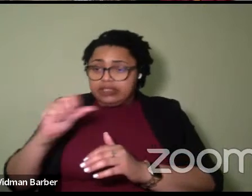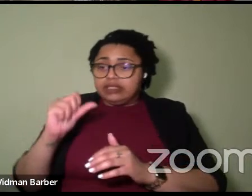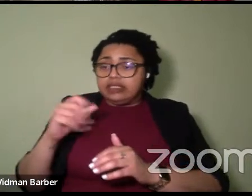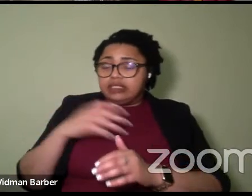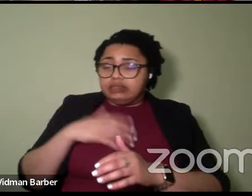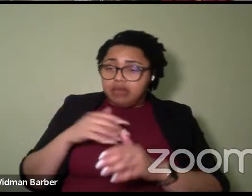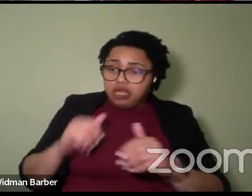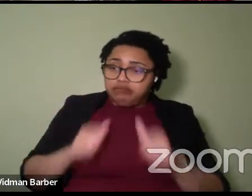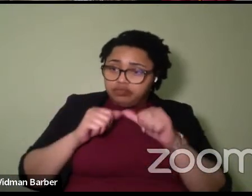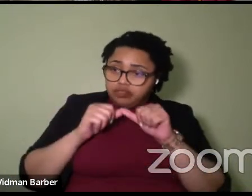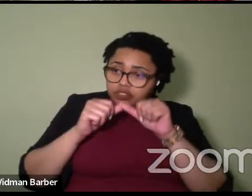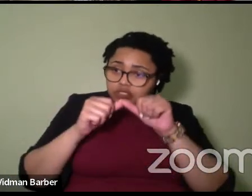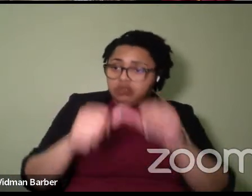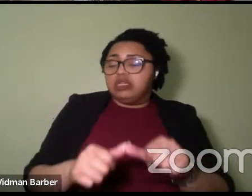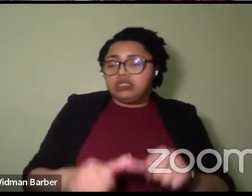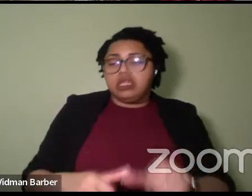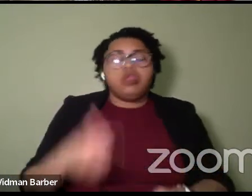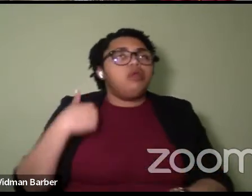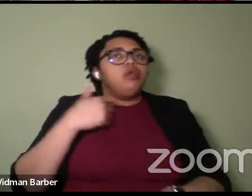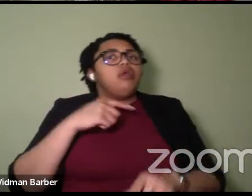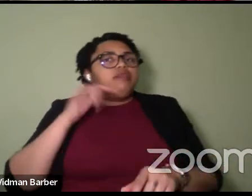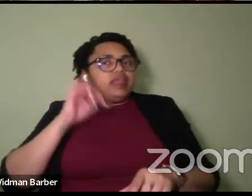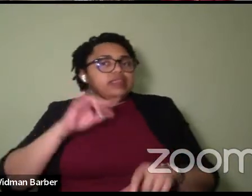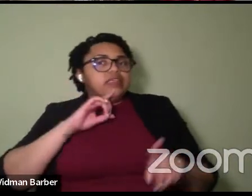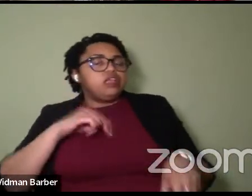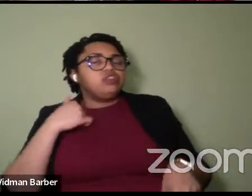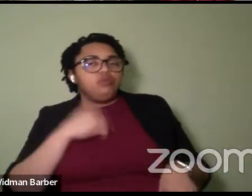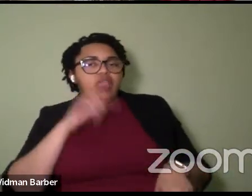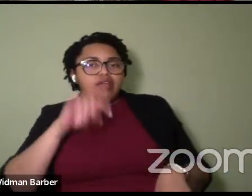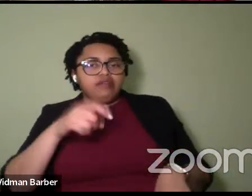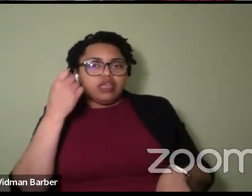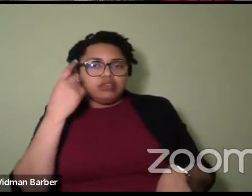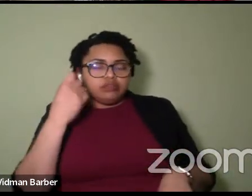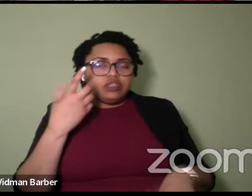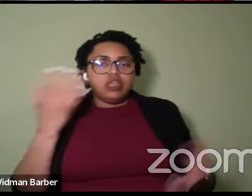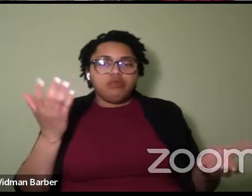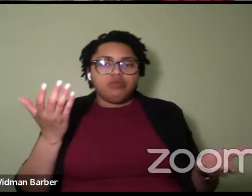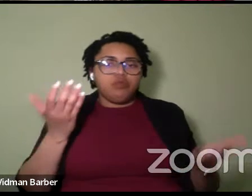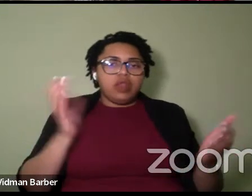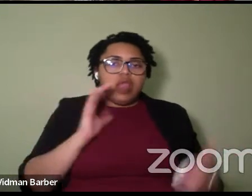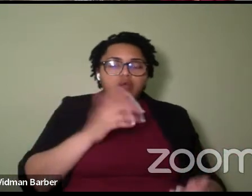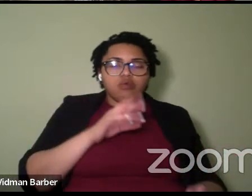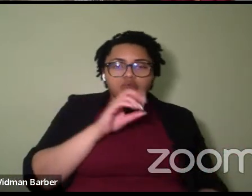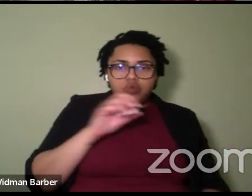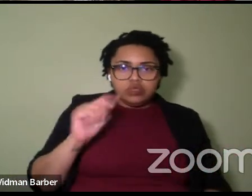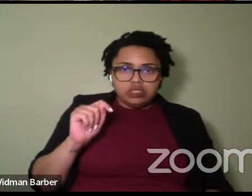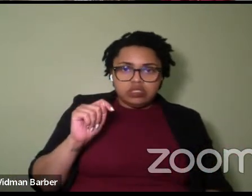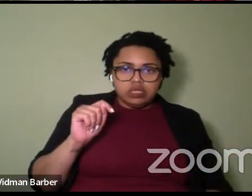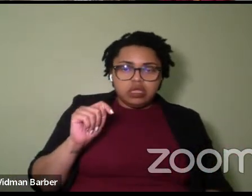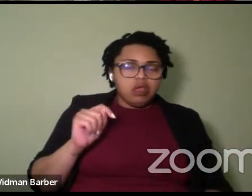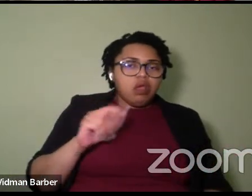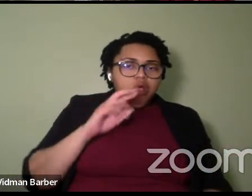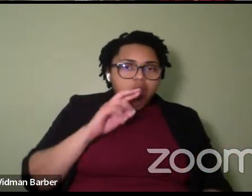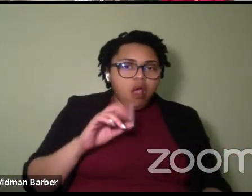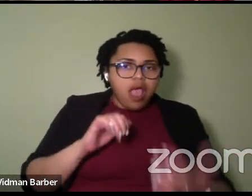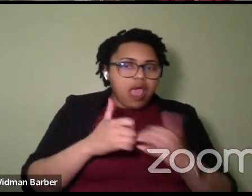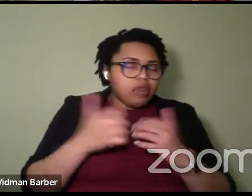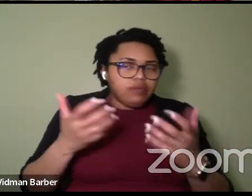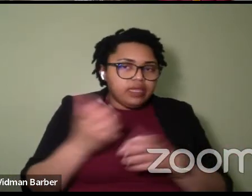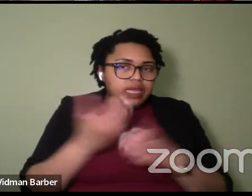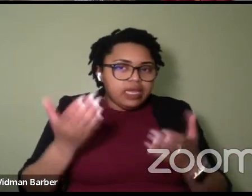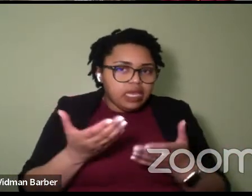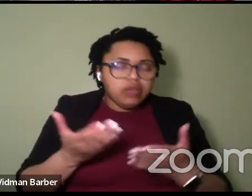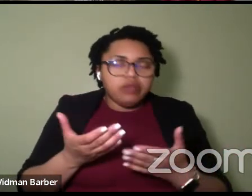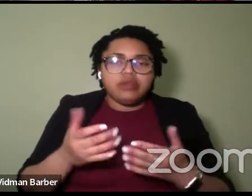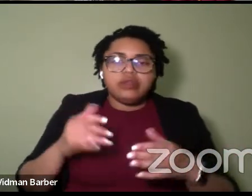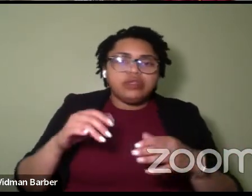have to understand what the roots of what our roots are. What are the roots that have gotten us to this place sane, gotten us to this place whole, gotten us to this place